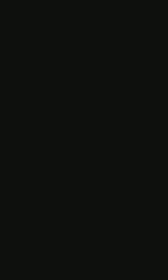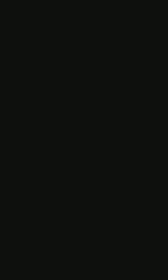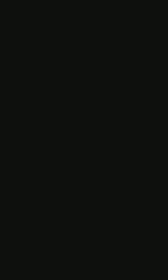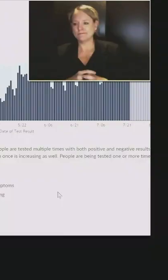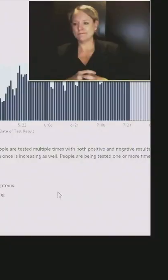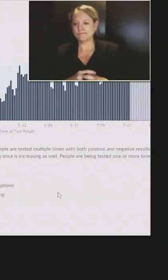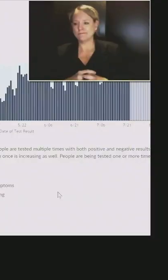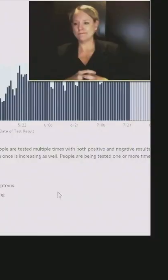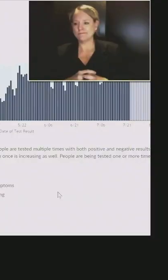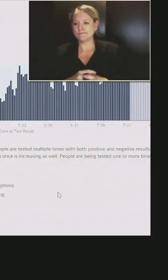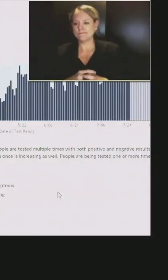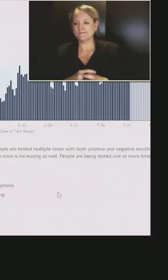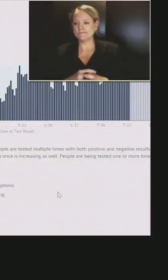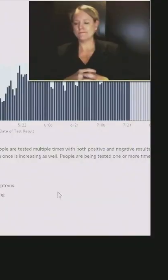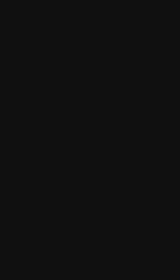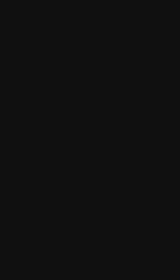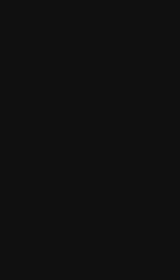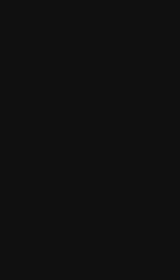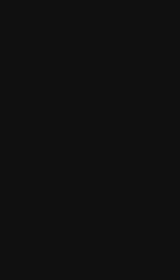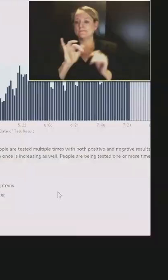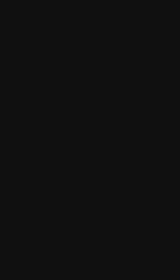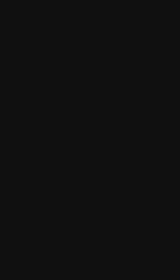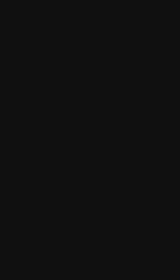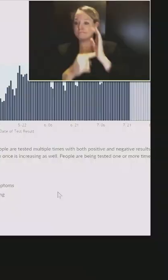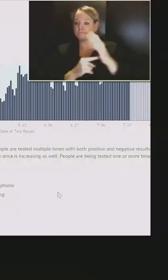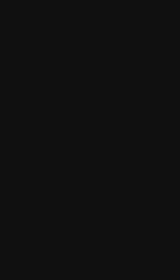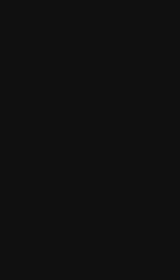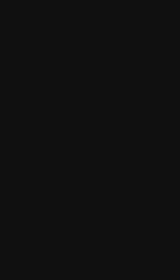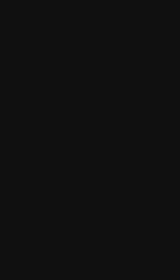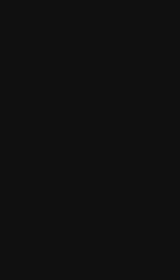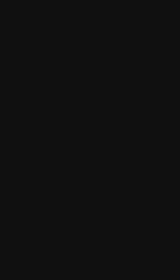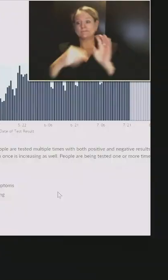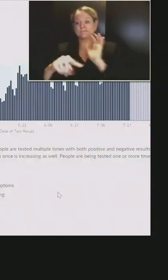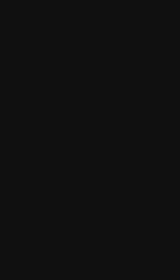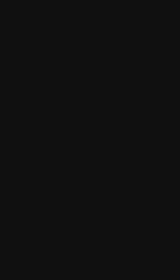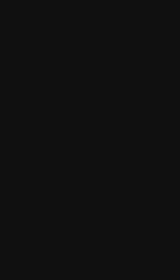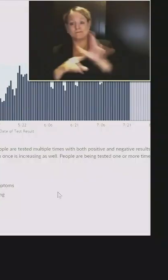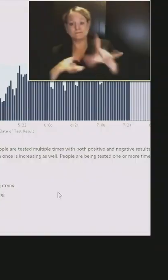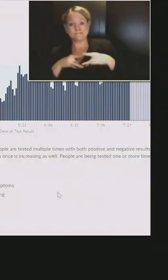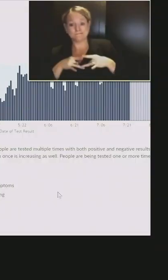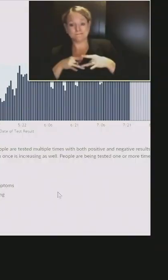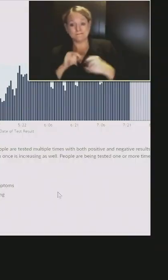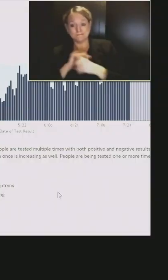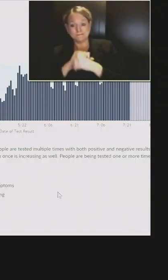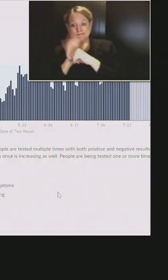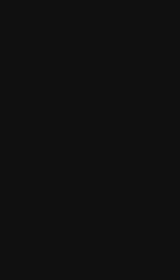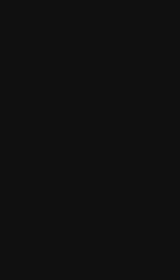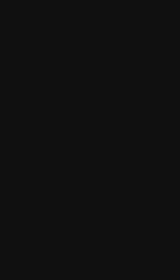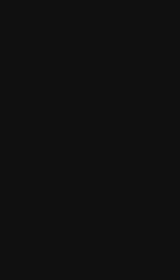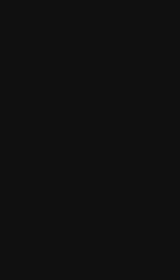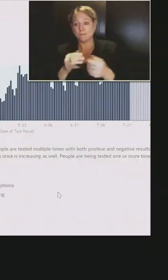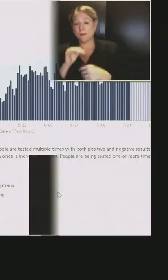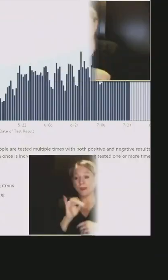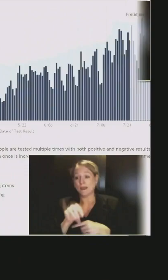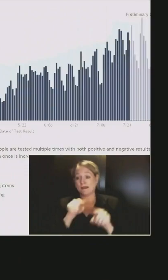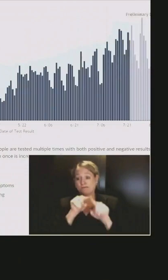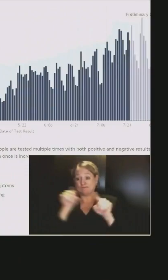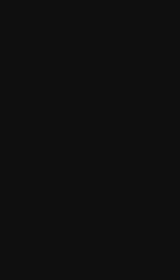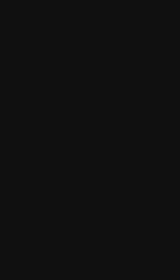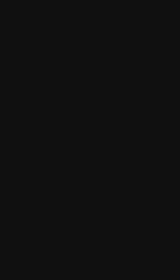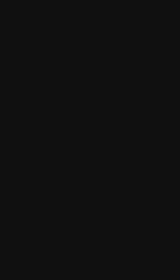So above, we've been pretty clear that we are only showing, by people, how many people have tested positive.